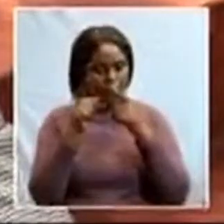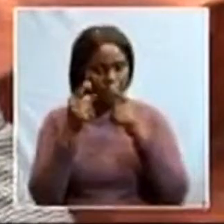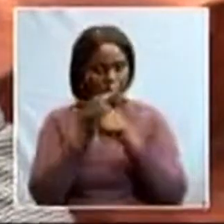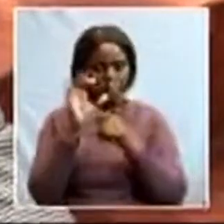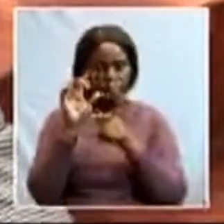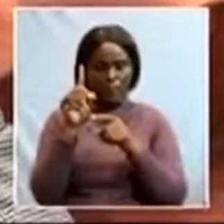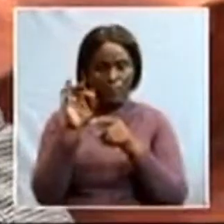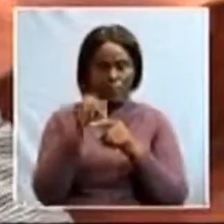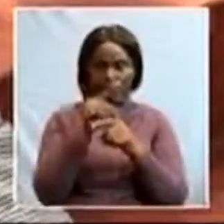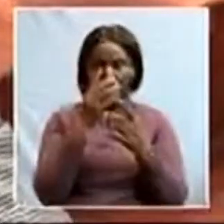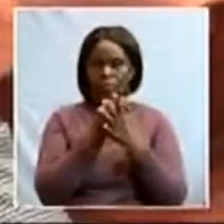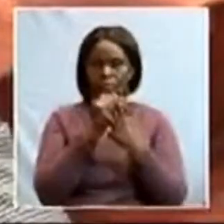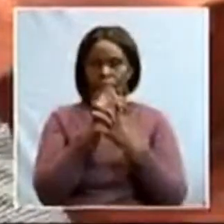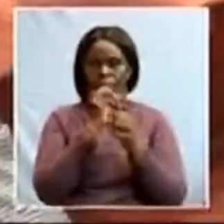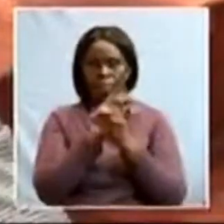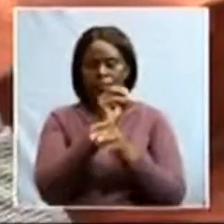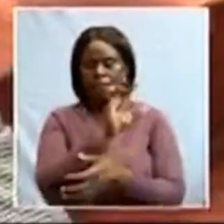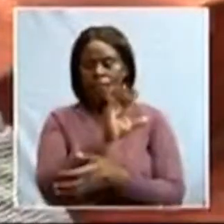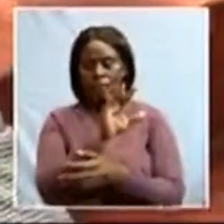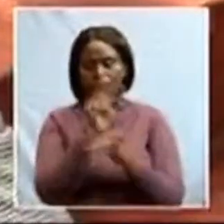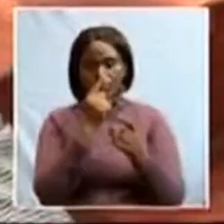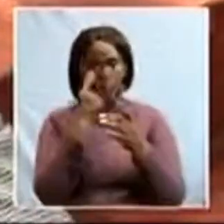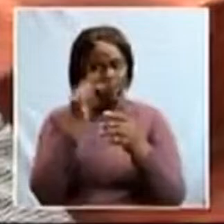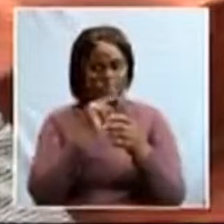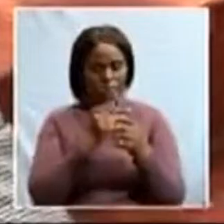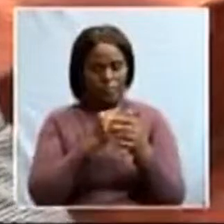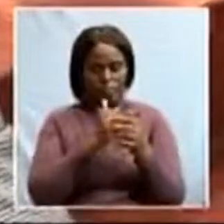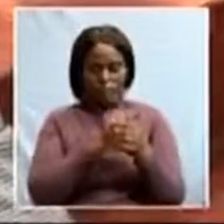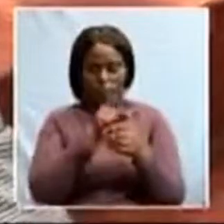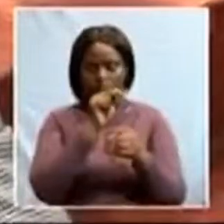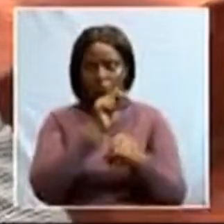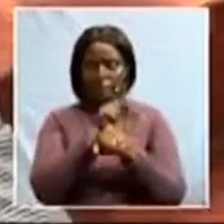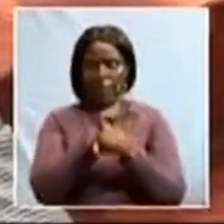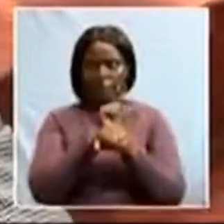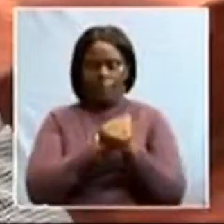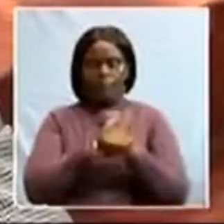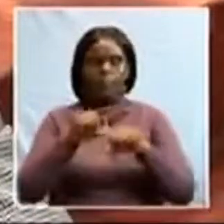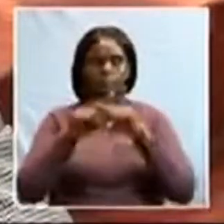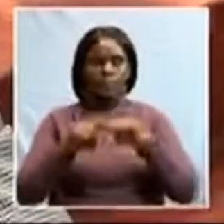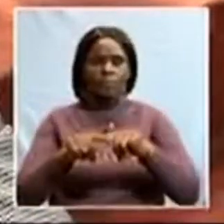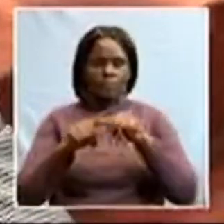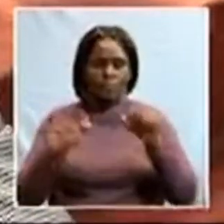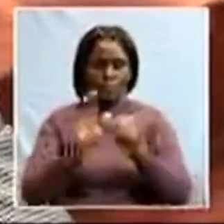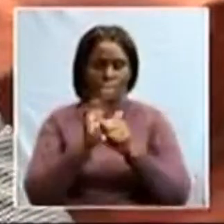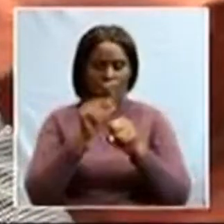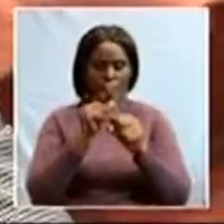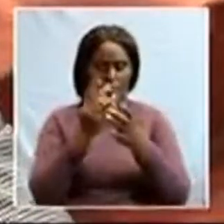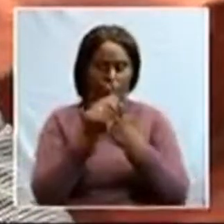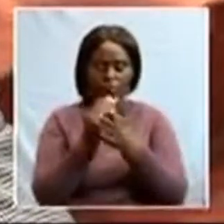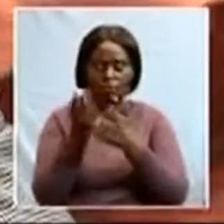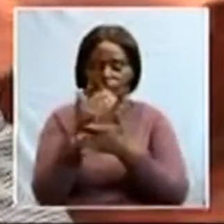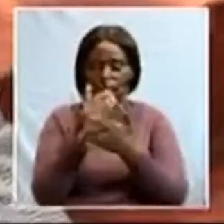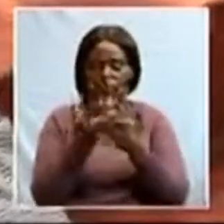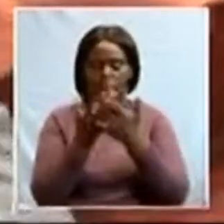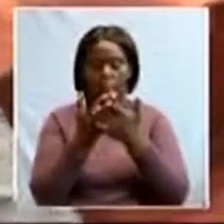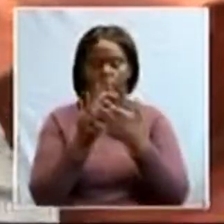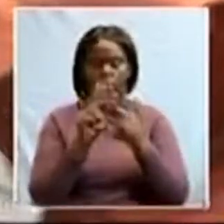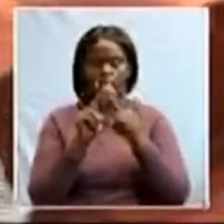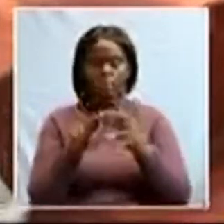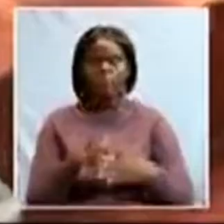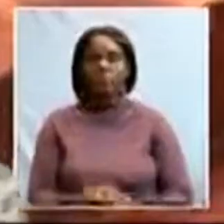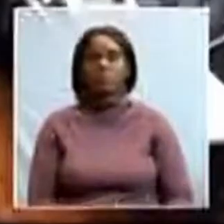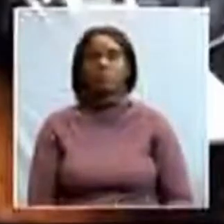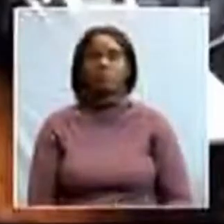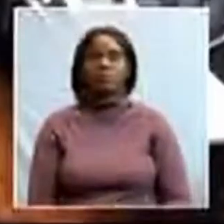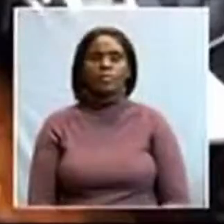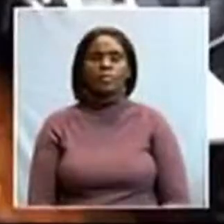where funds are already readily available. But for us, for these projects, we totally depend on the collections that we make. I submit, Chair.